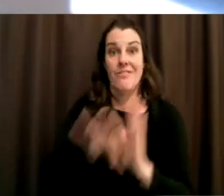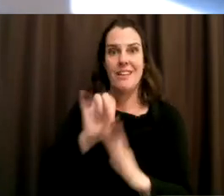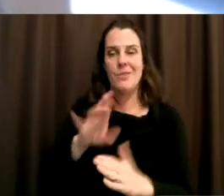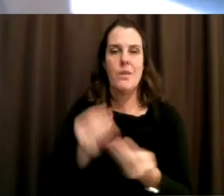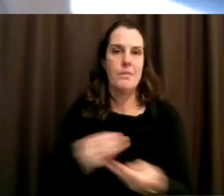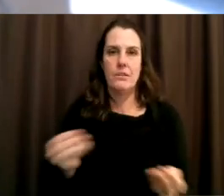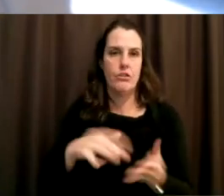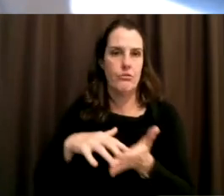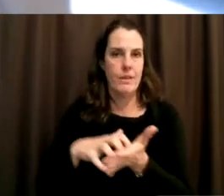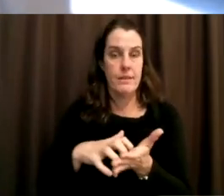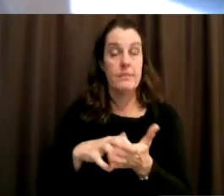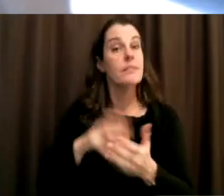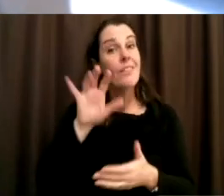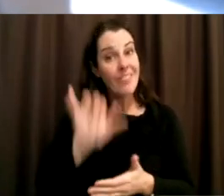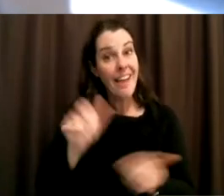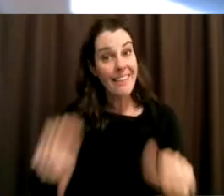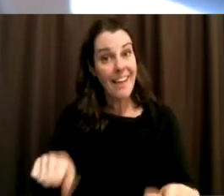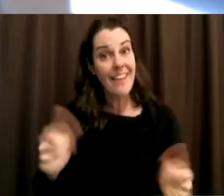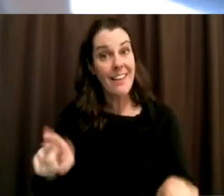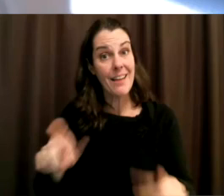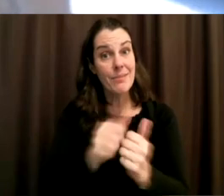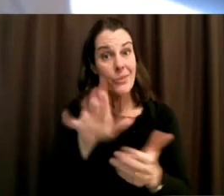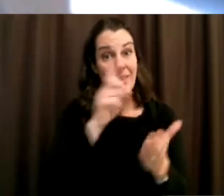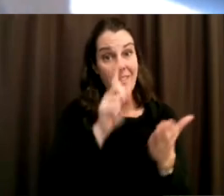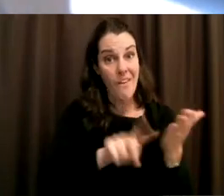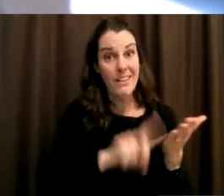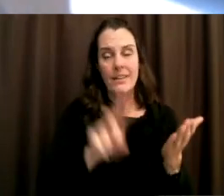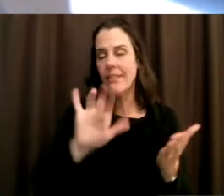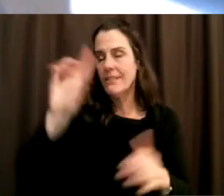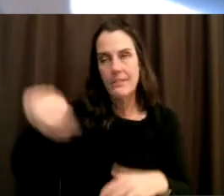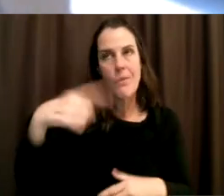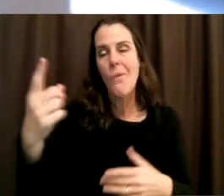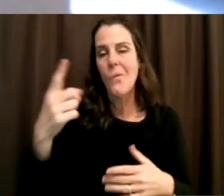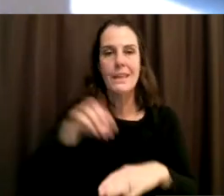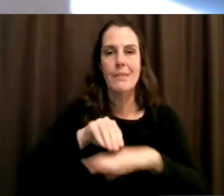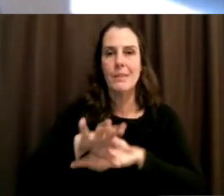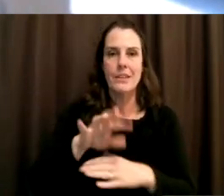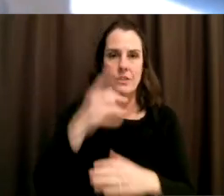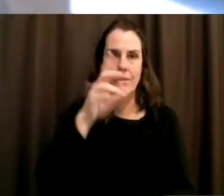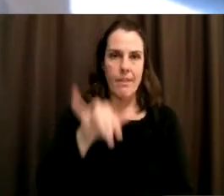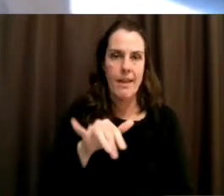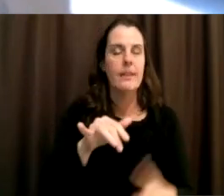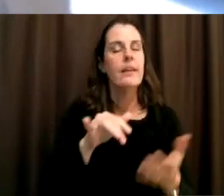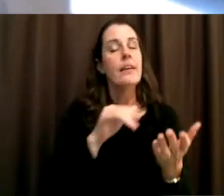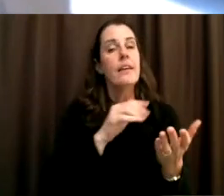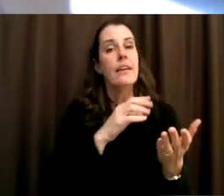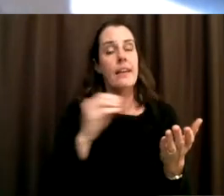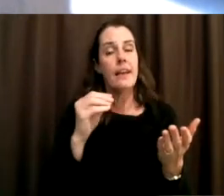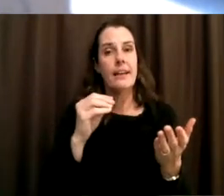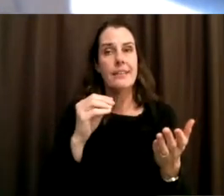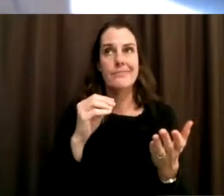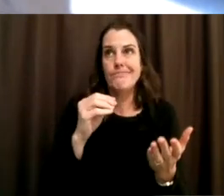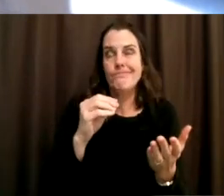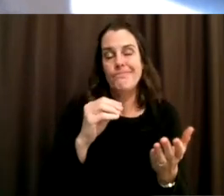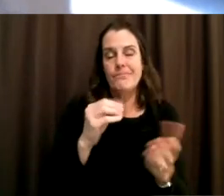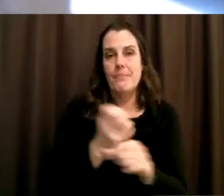weakness. That can happen in your audit too. And that really the only implication of that is to,